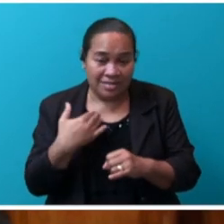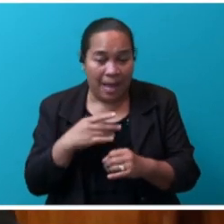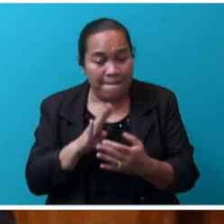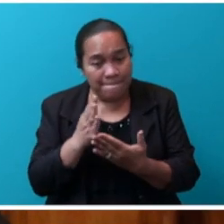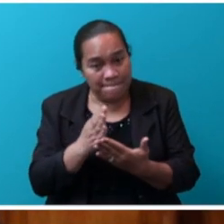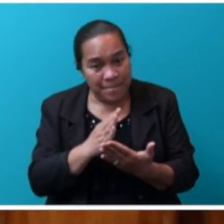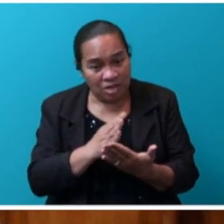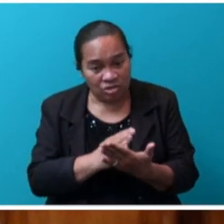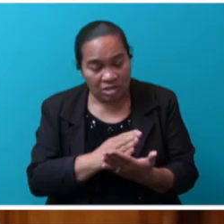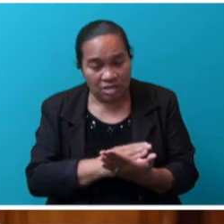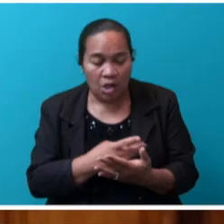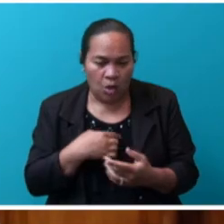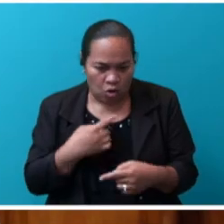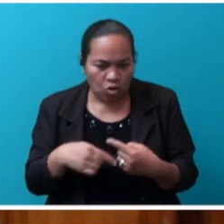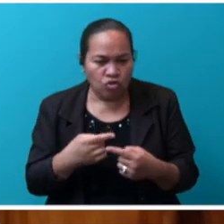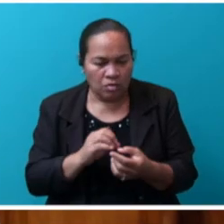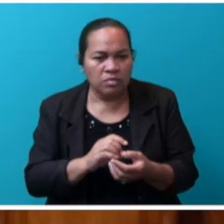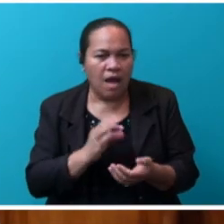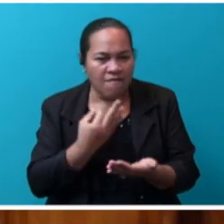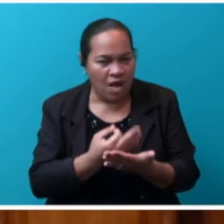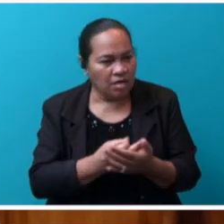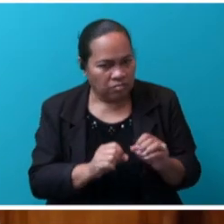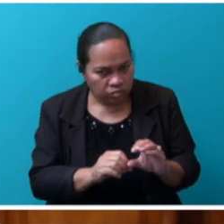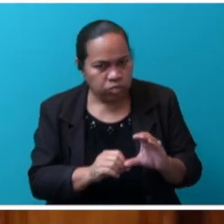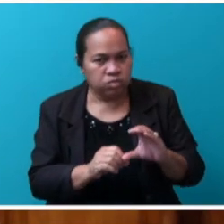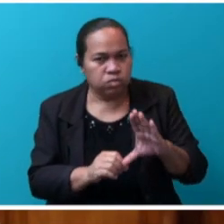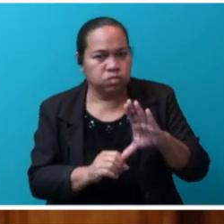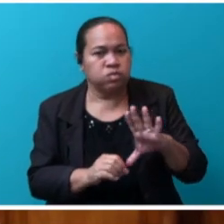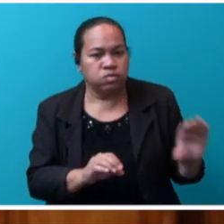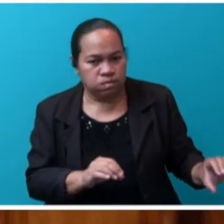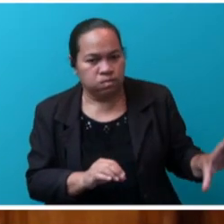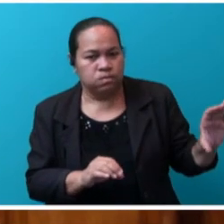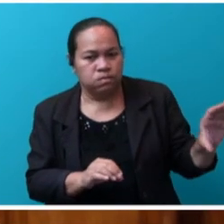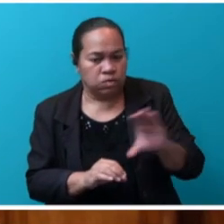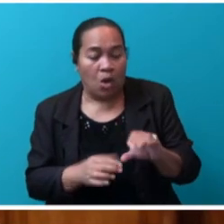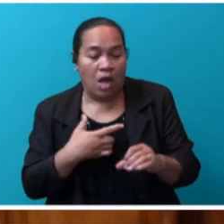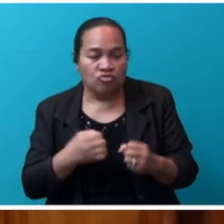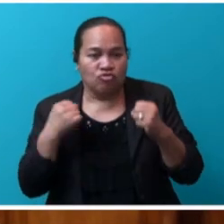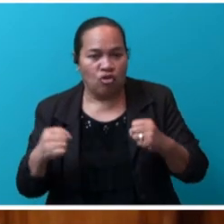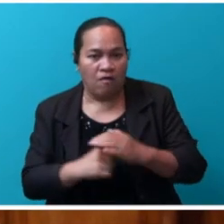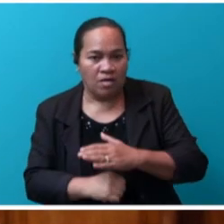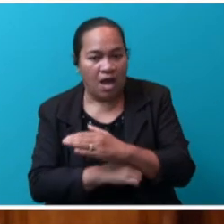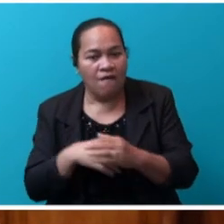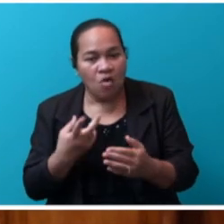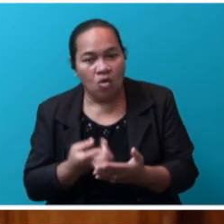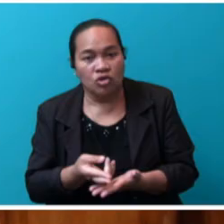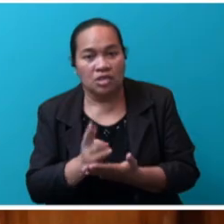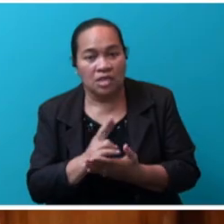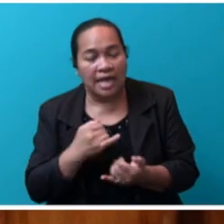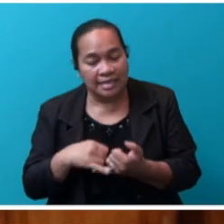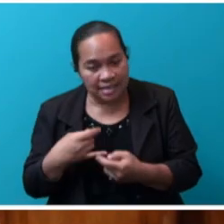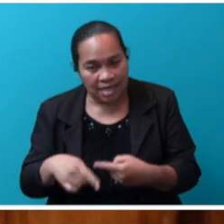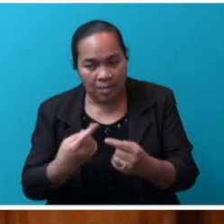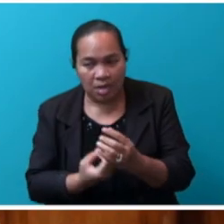continued to provide increased funding for the infrastructure sector, including stronger foundation for resilient and sustainable